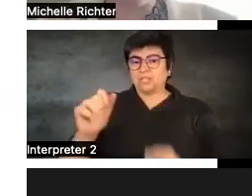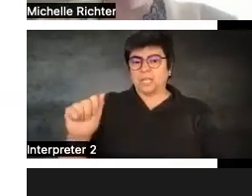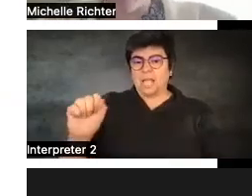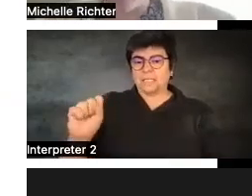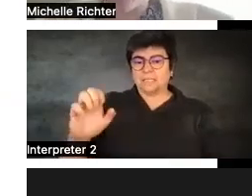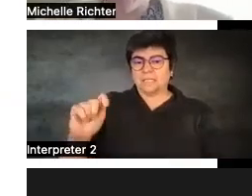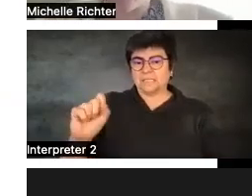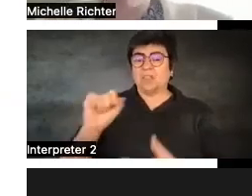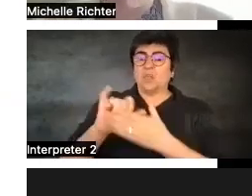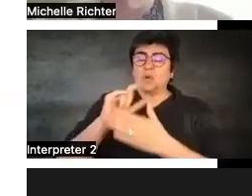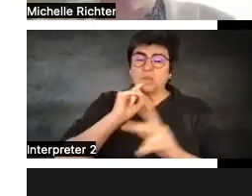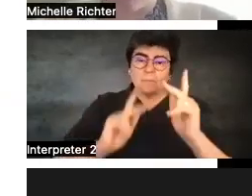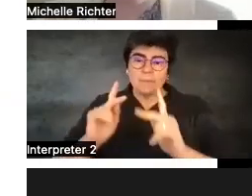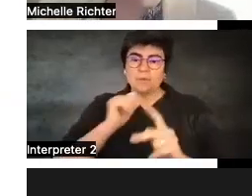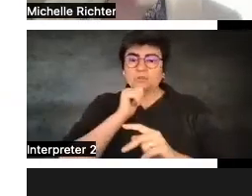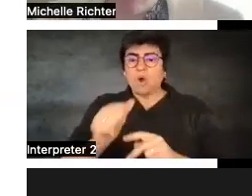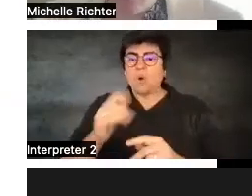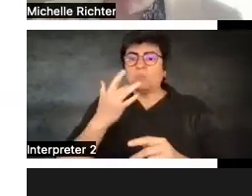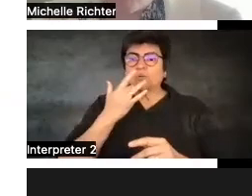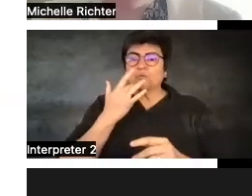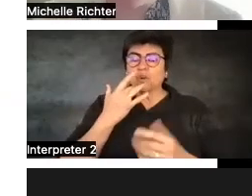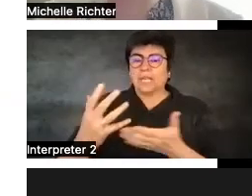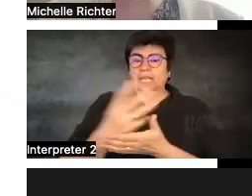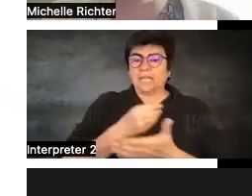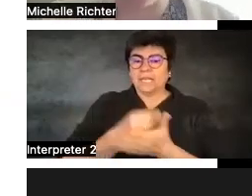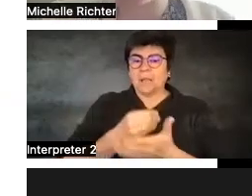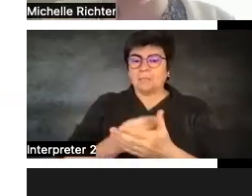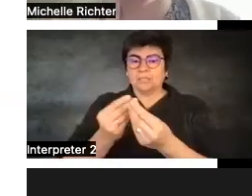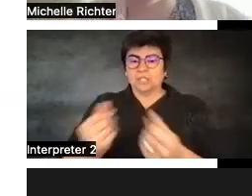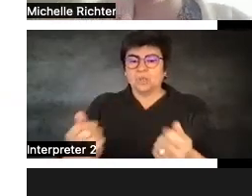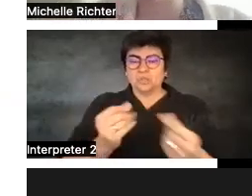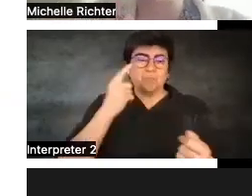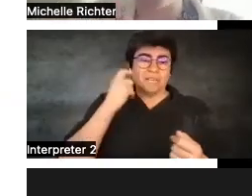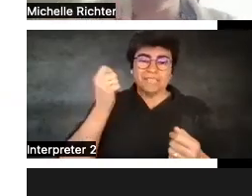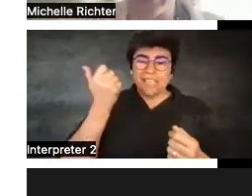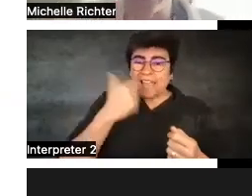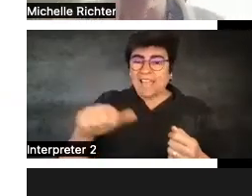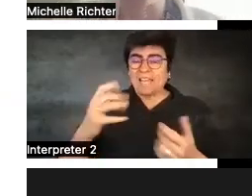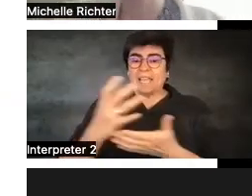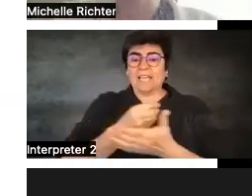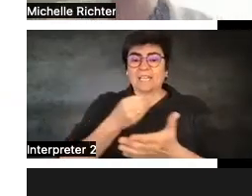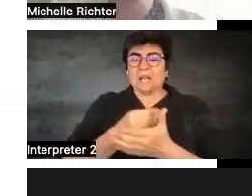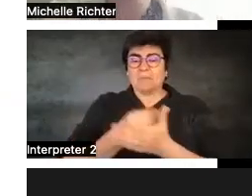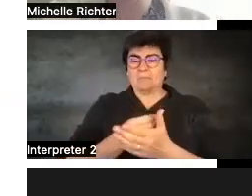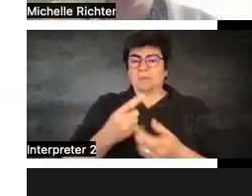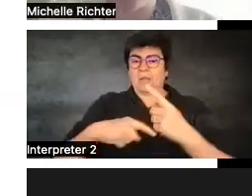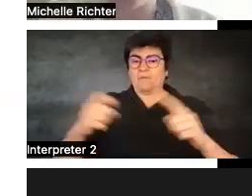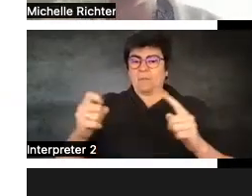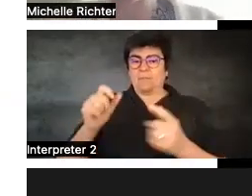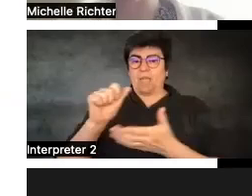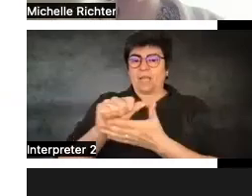those are people who don't prefer income solutions, because any income drawn from the account reduces